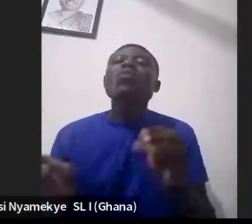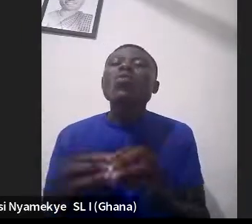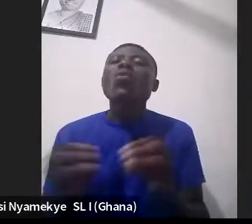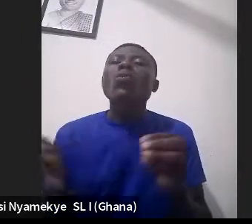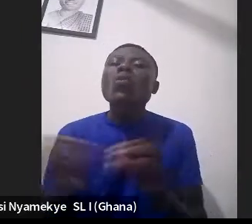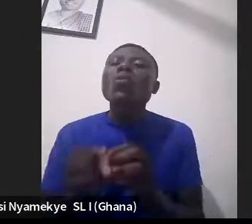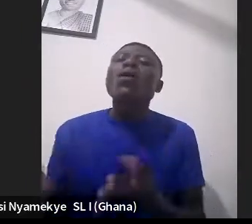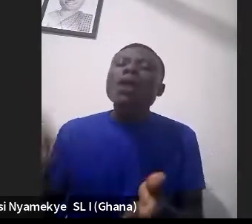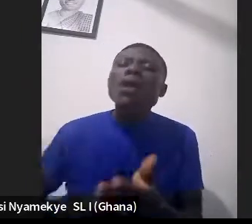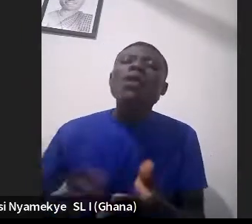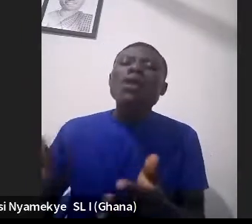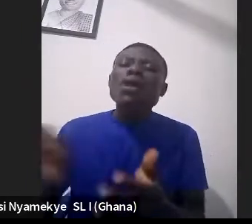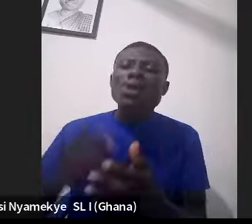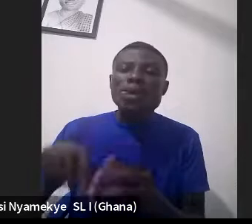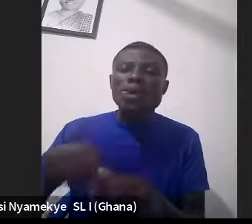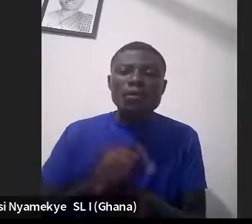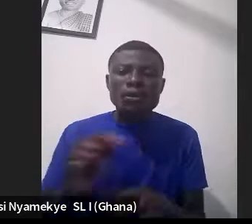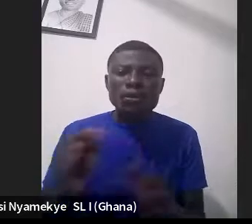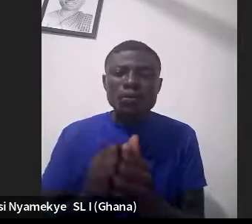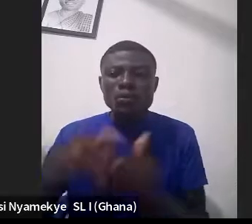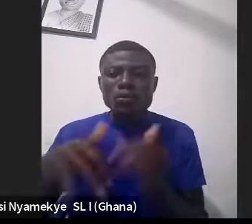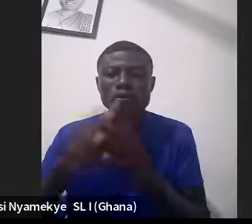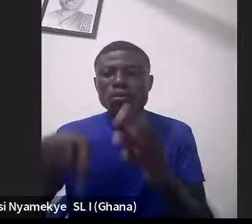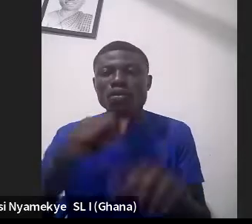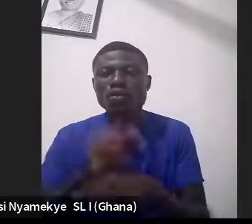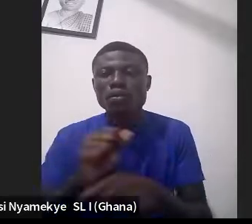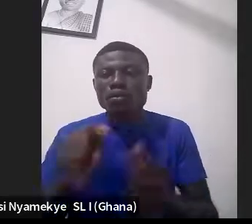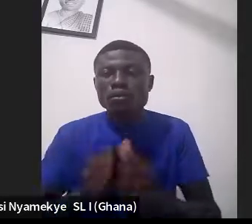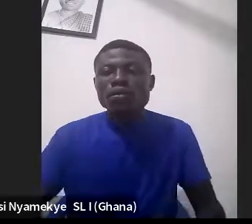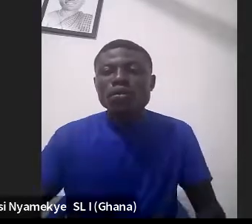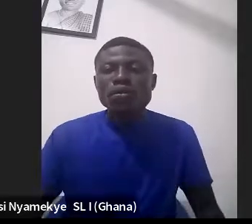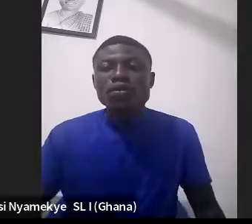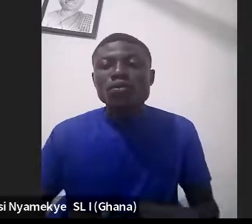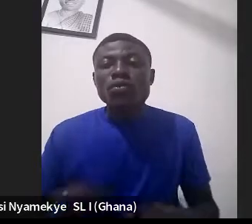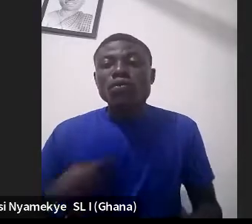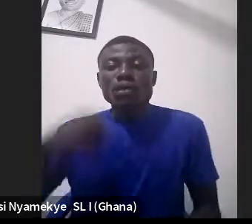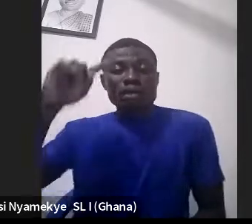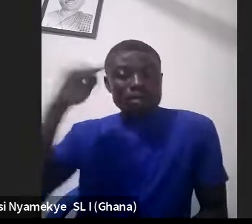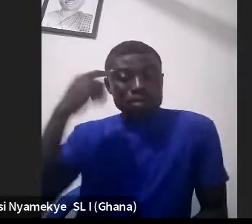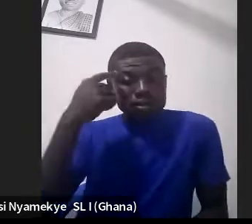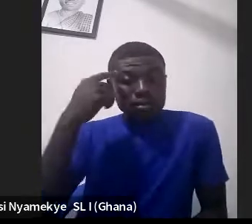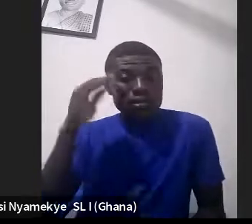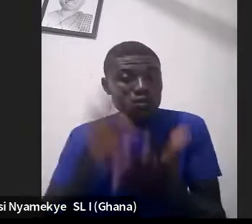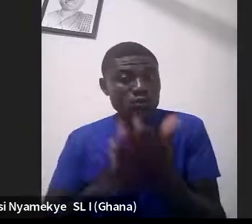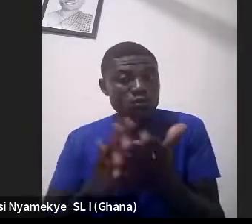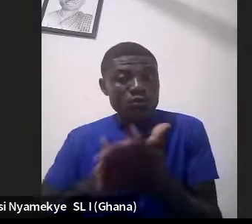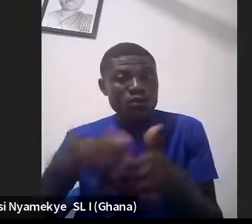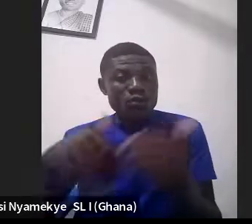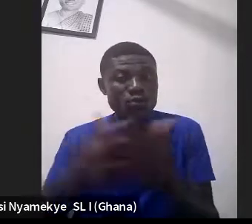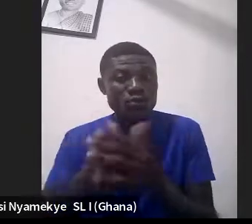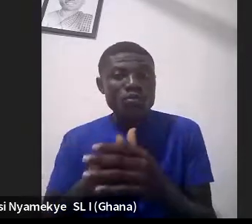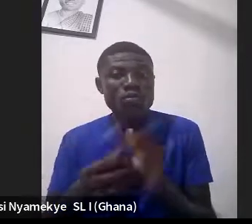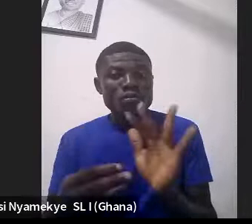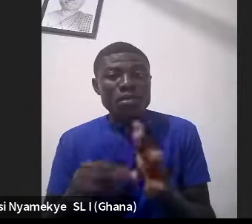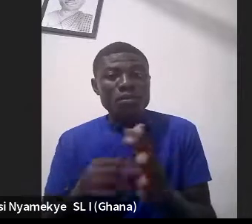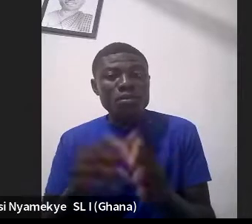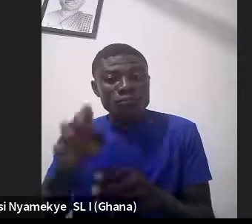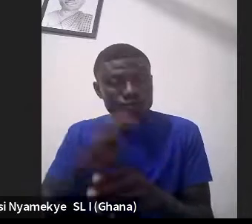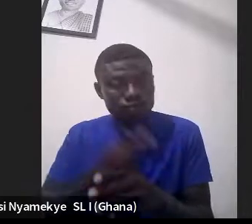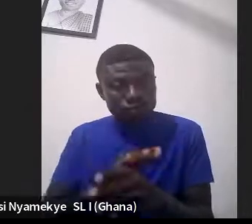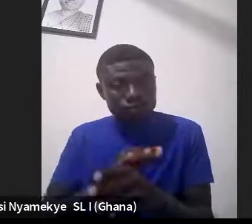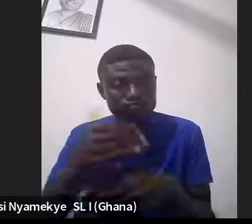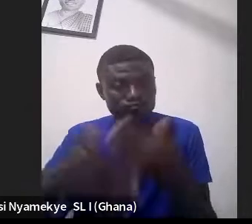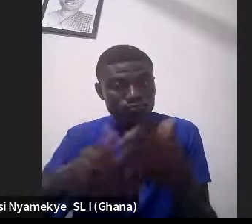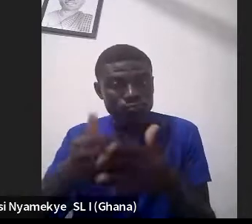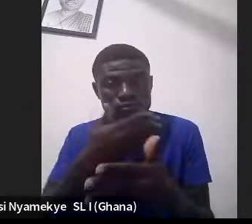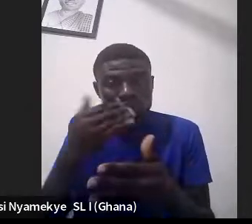you're definitely more severe. So I think that slow, steady, or a slow progress is better